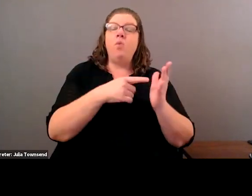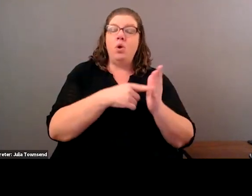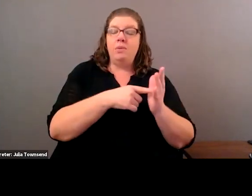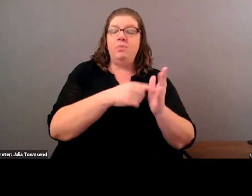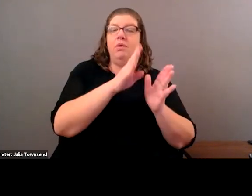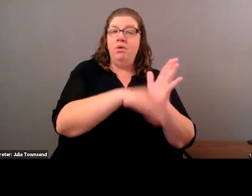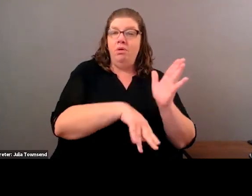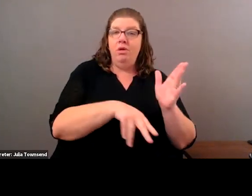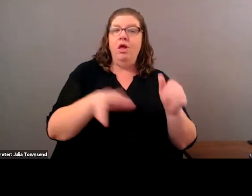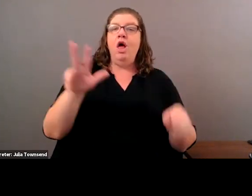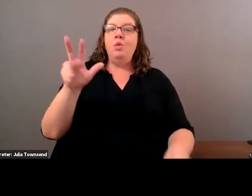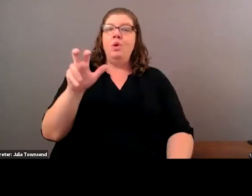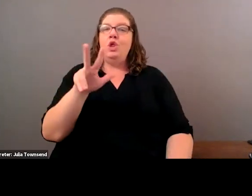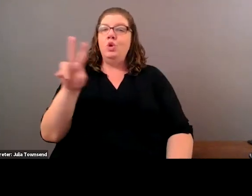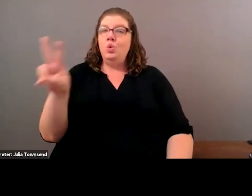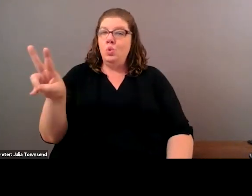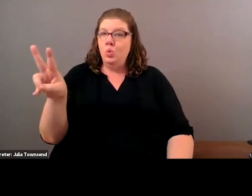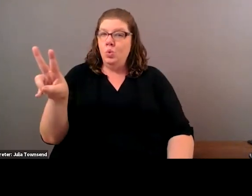332 units.